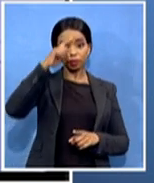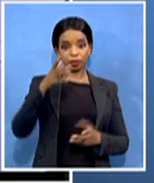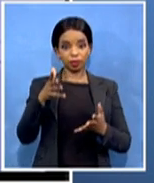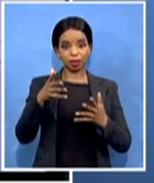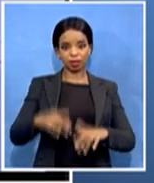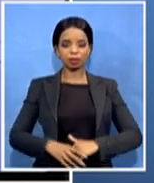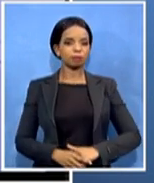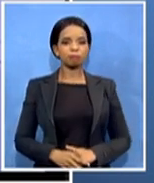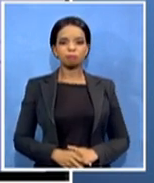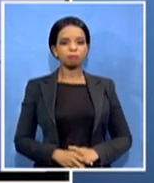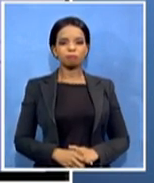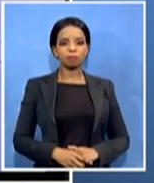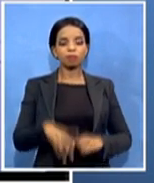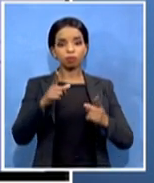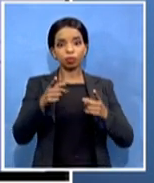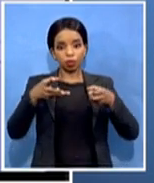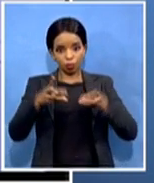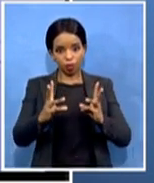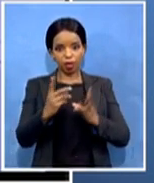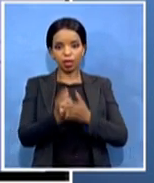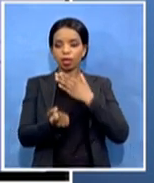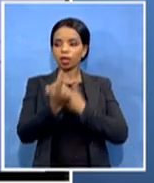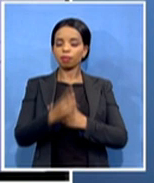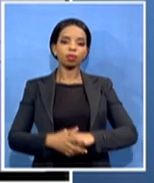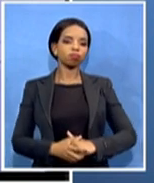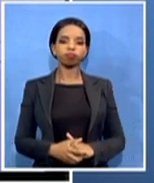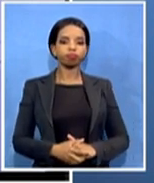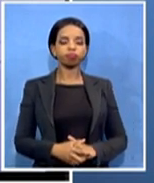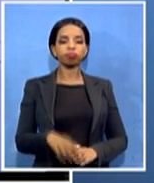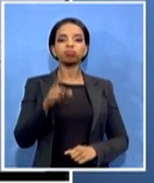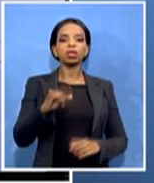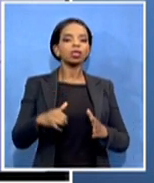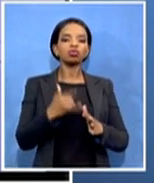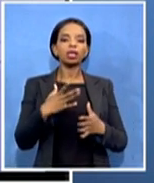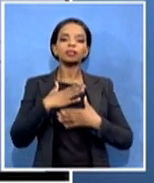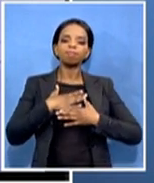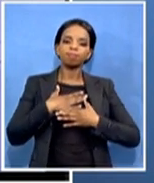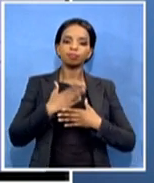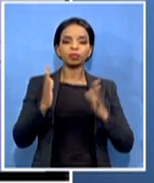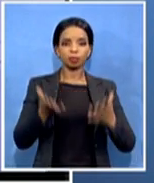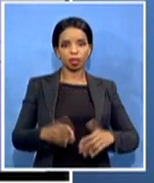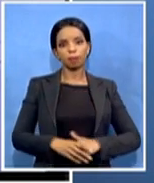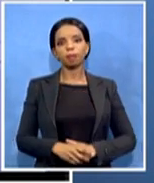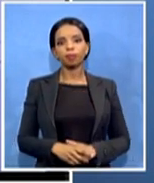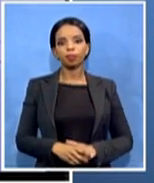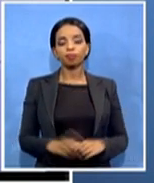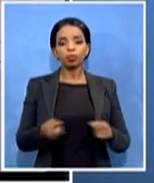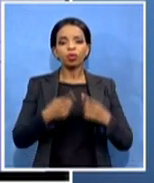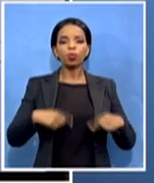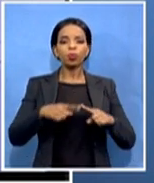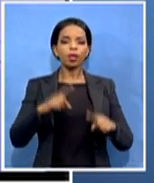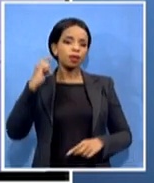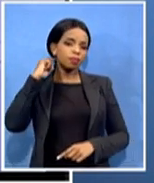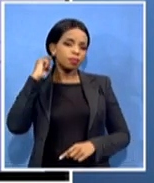of humility. So we do take cognizance that sometimes if lines have been